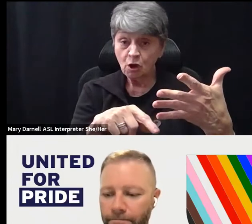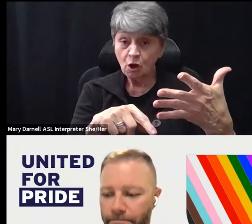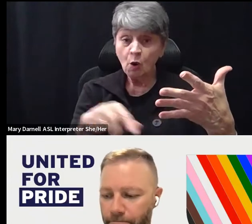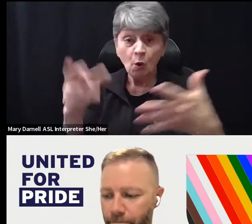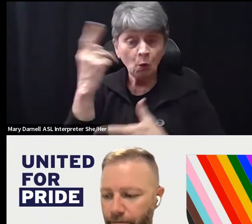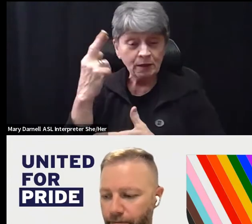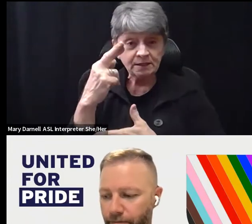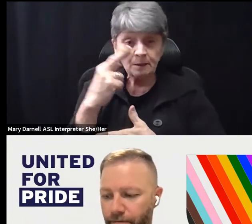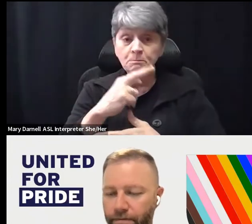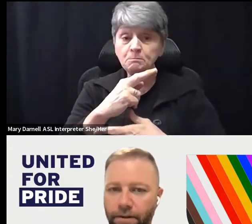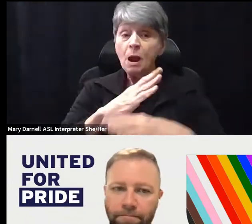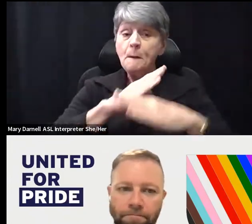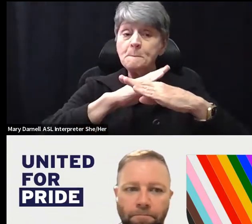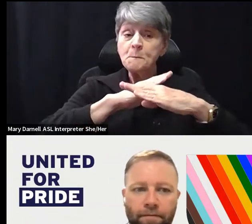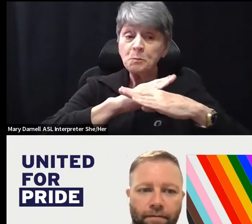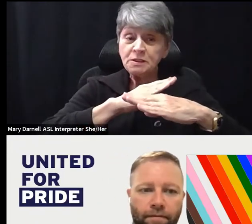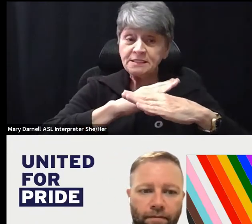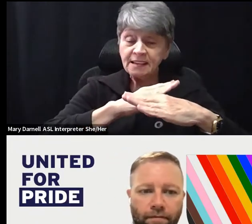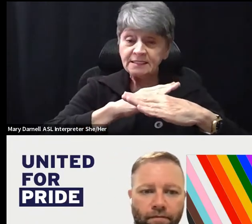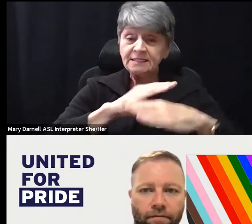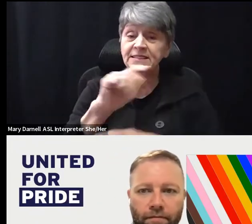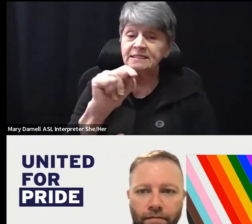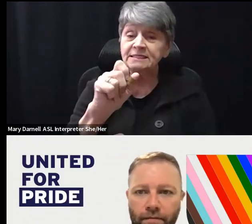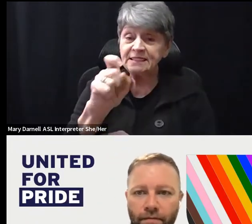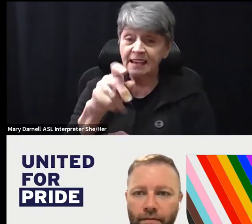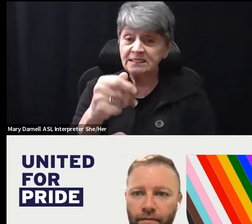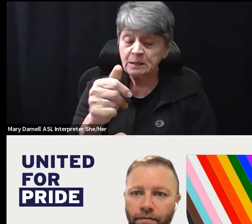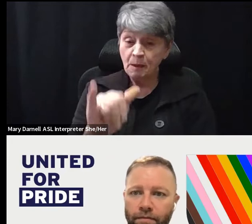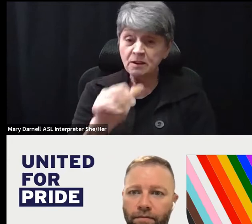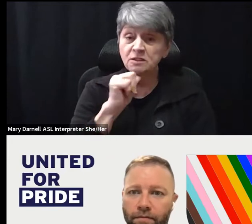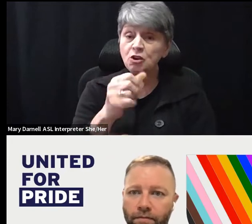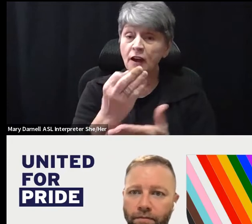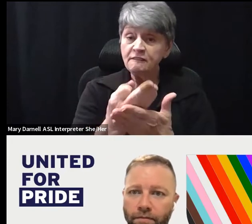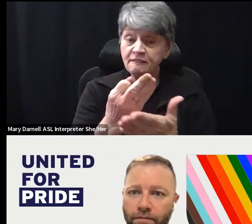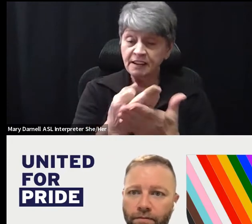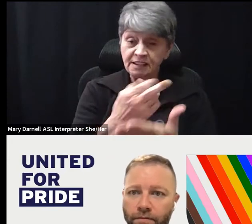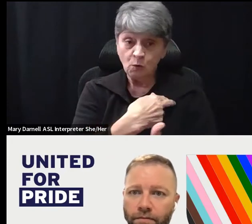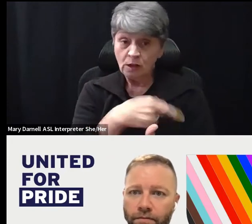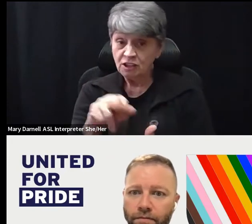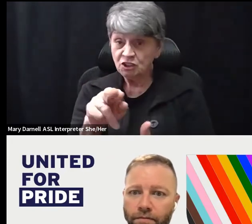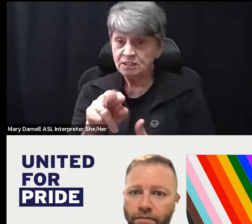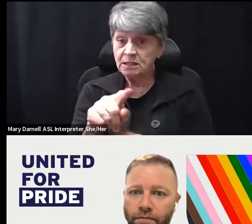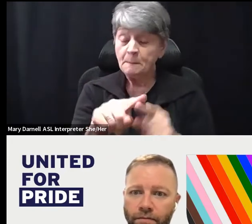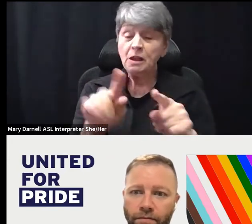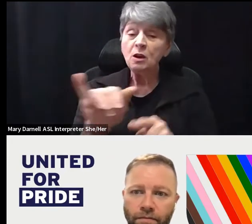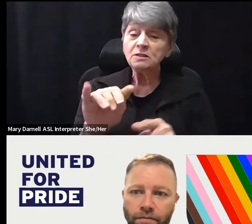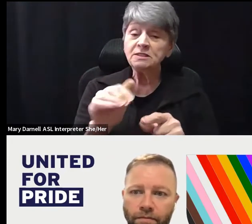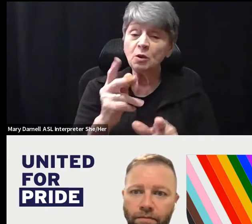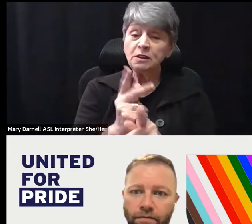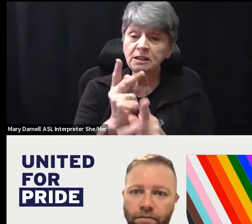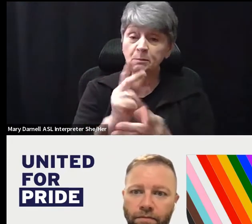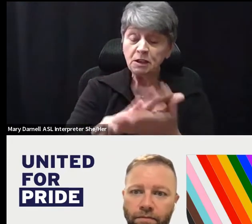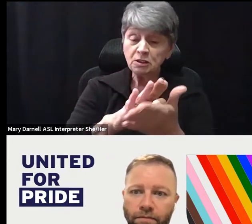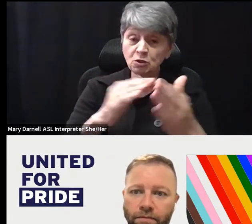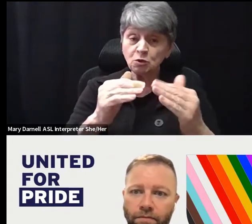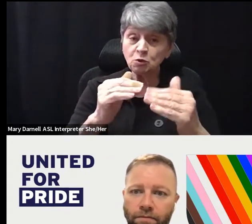taxpayers. The government should never force taxpayers to fund religious education. And also because keeping our schools neutral on matters of